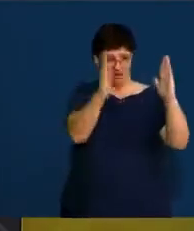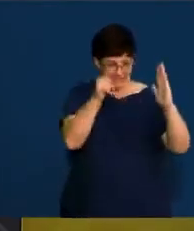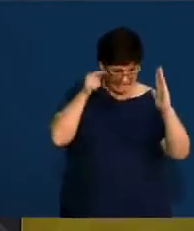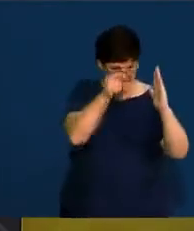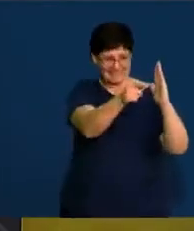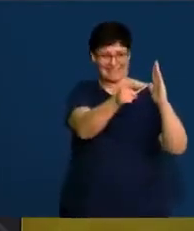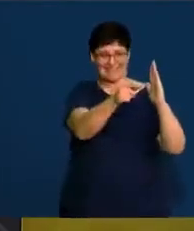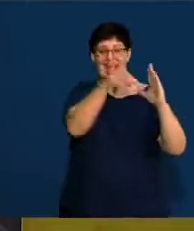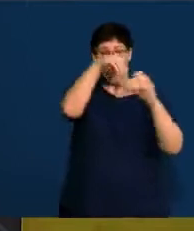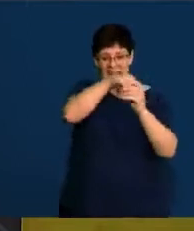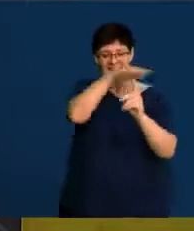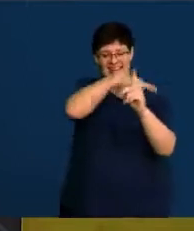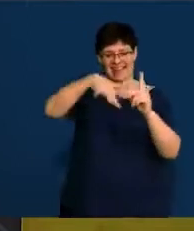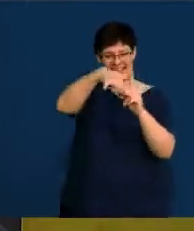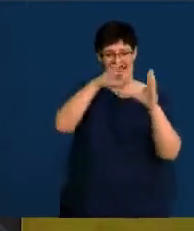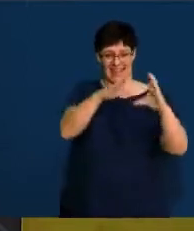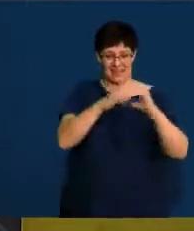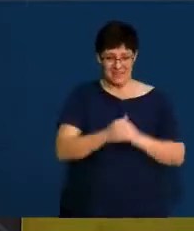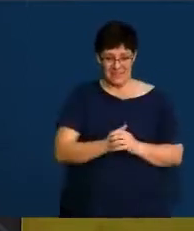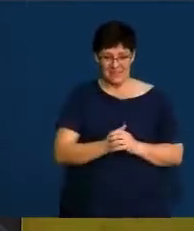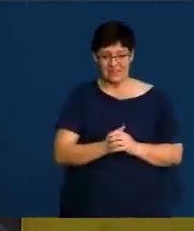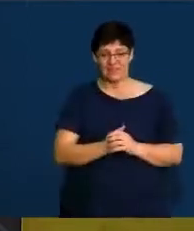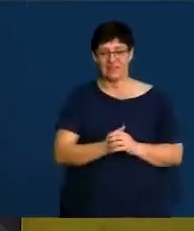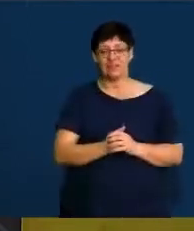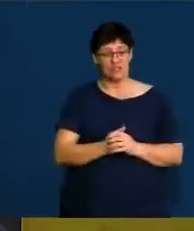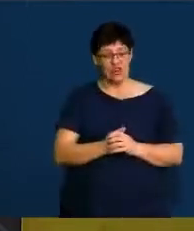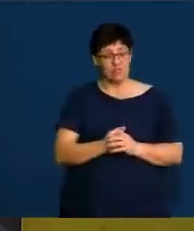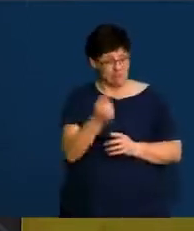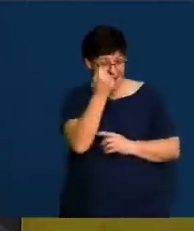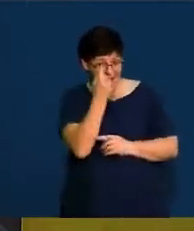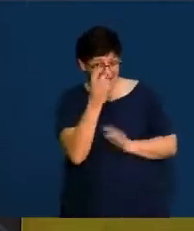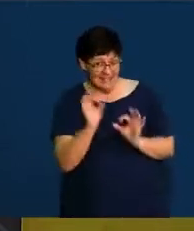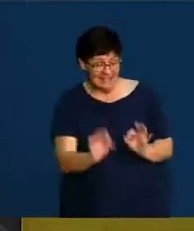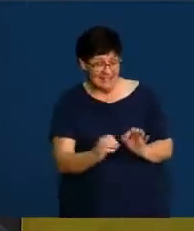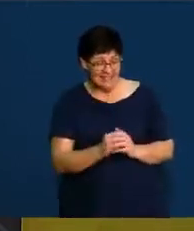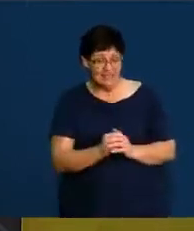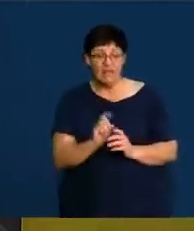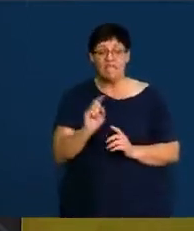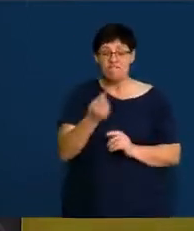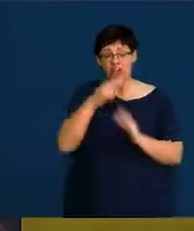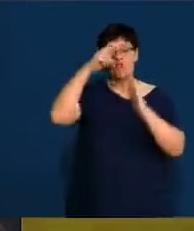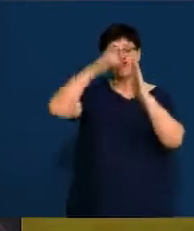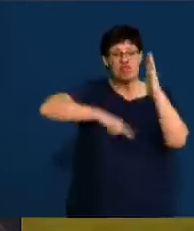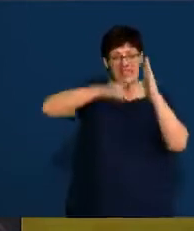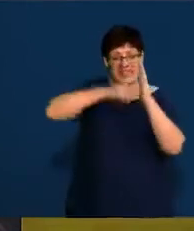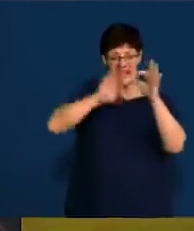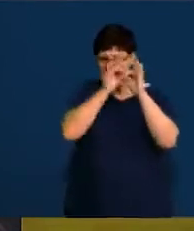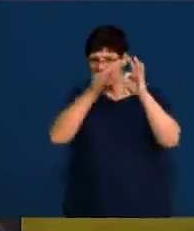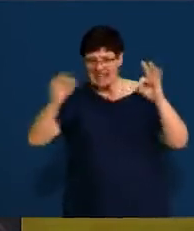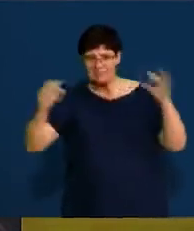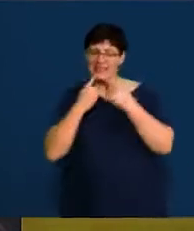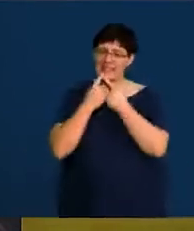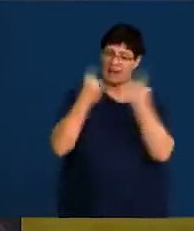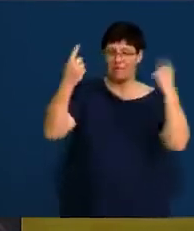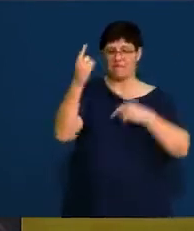map in that particular section. So, guys, are you getting the hang of it? First, read the stem or the